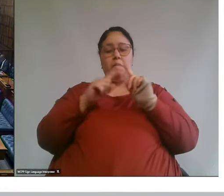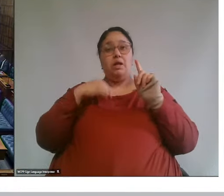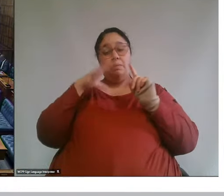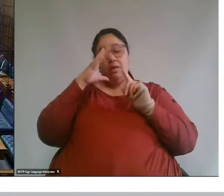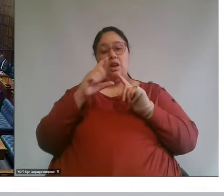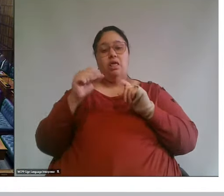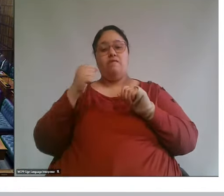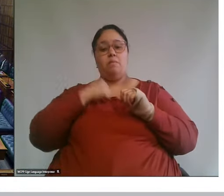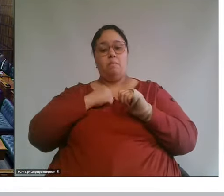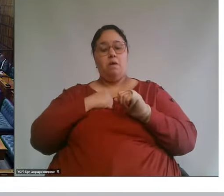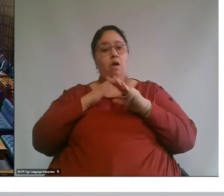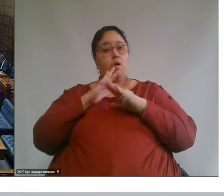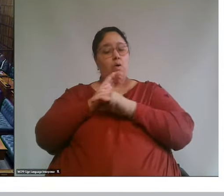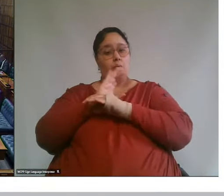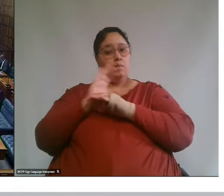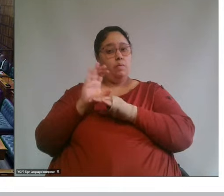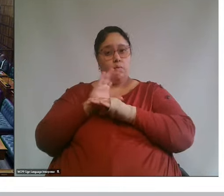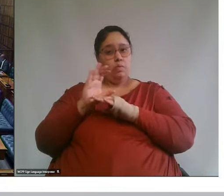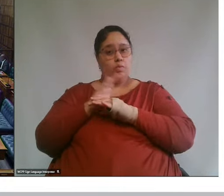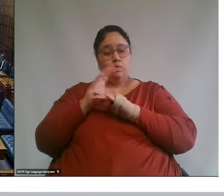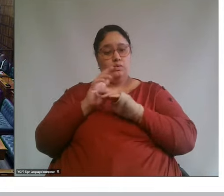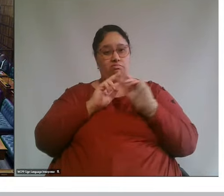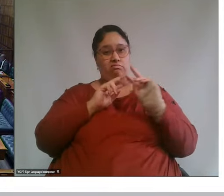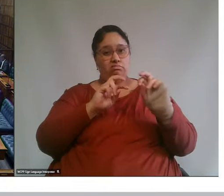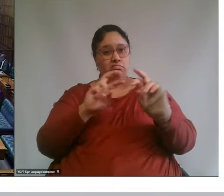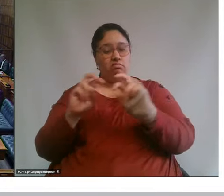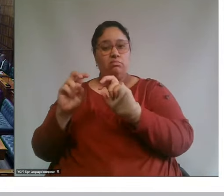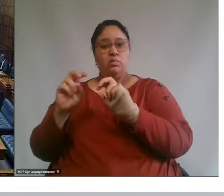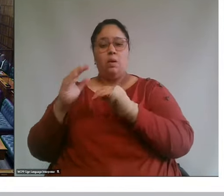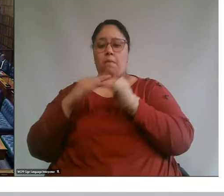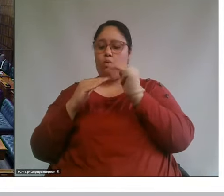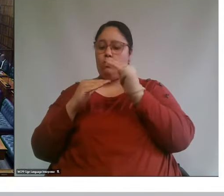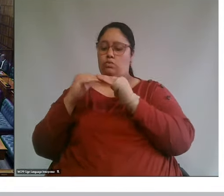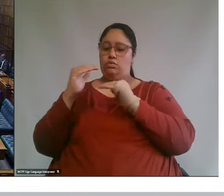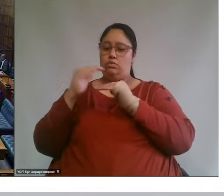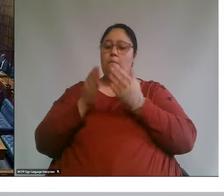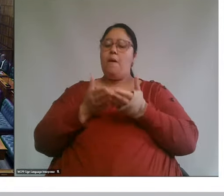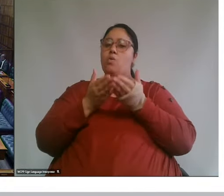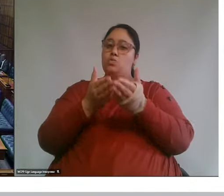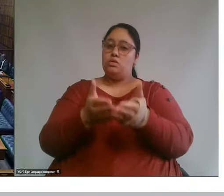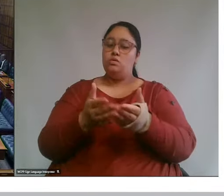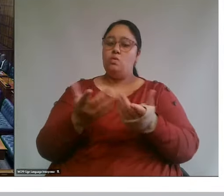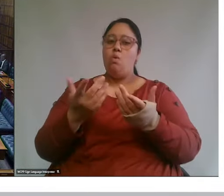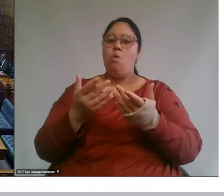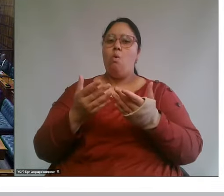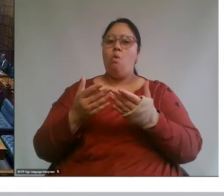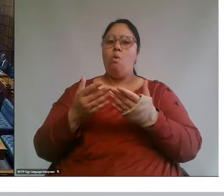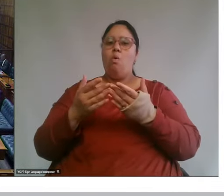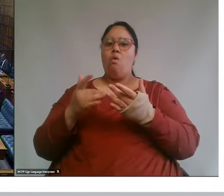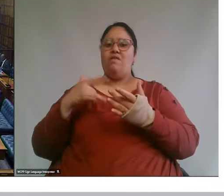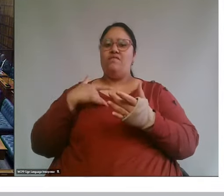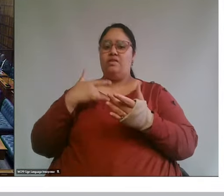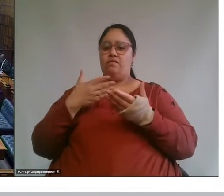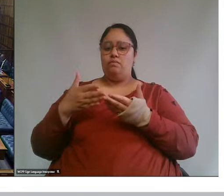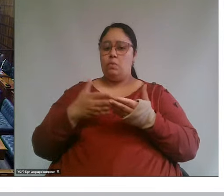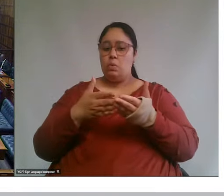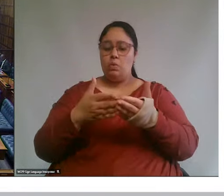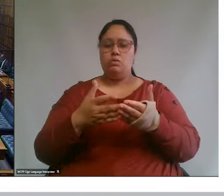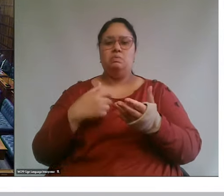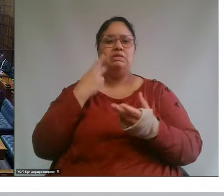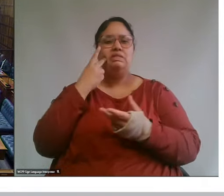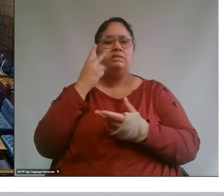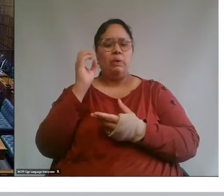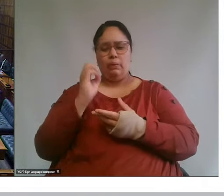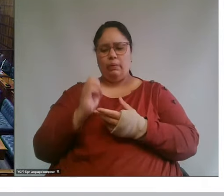my computer uh searching for the words boat or yacht I don't see uh a